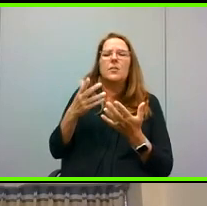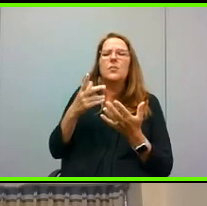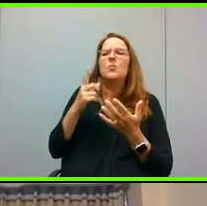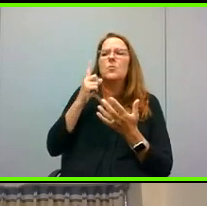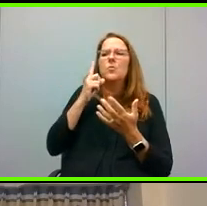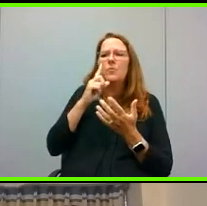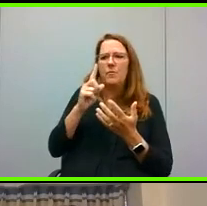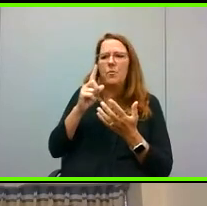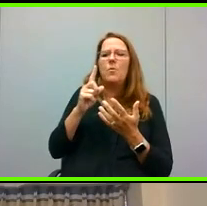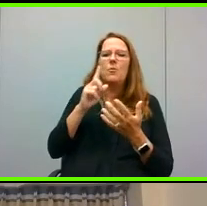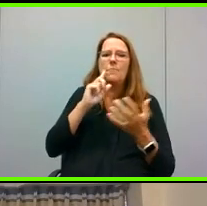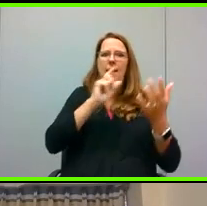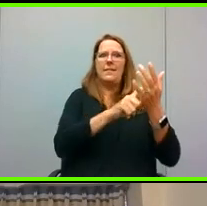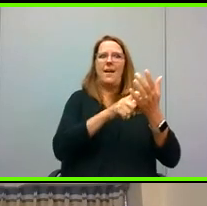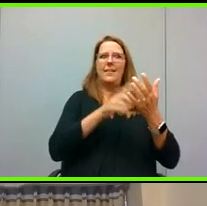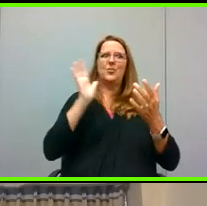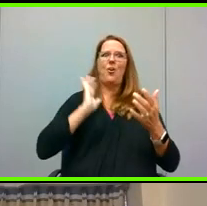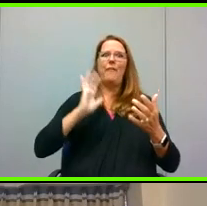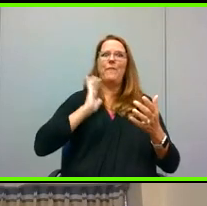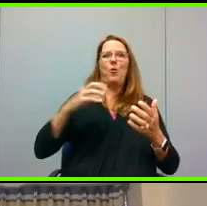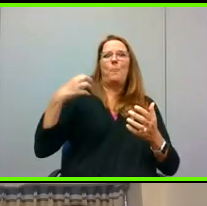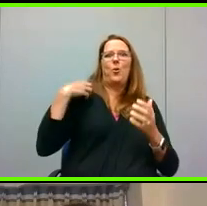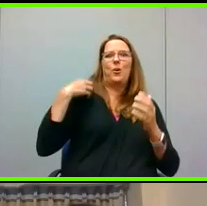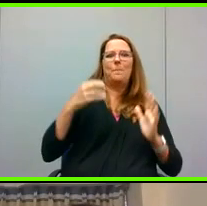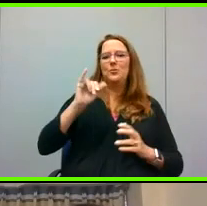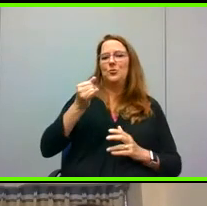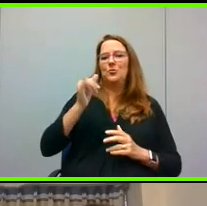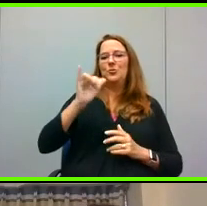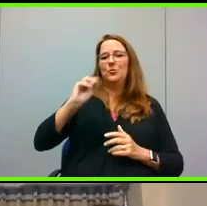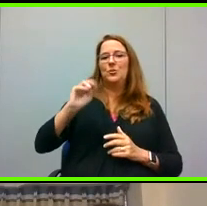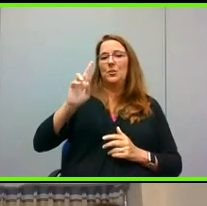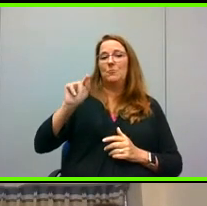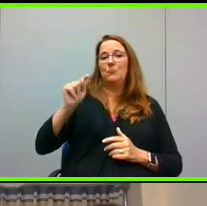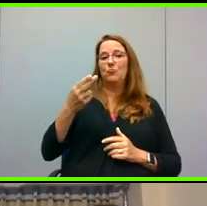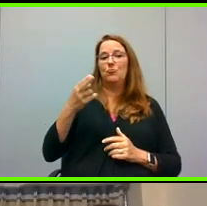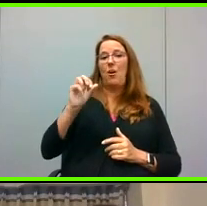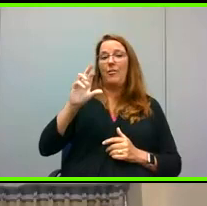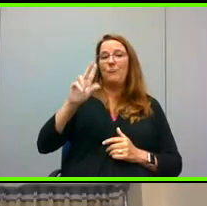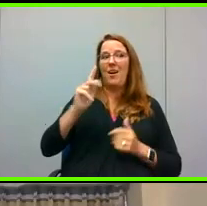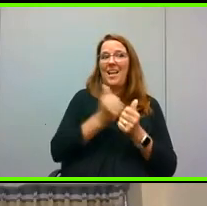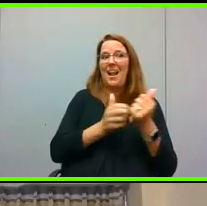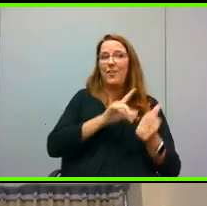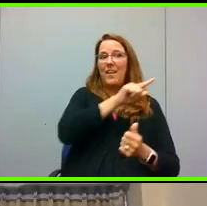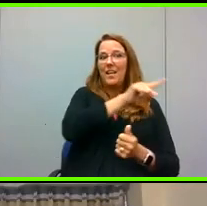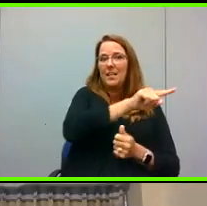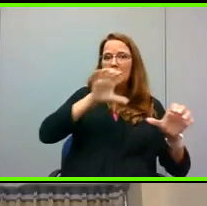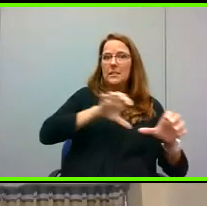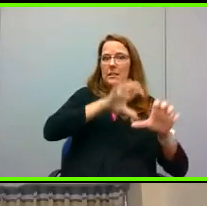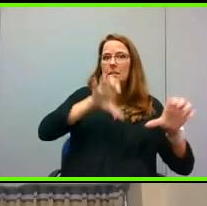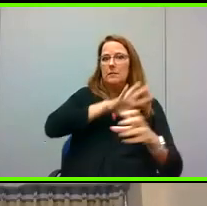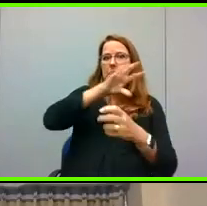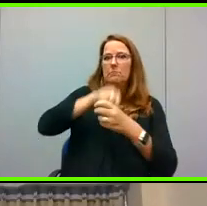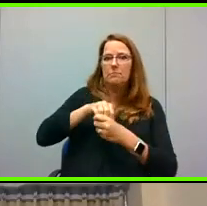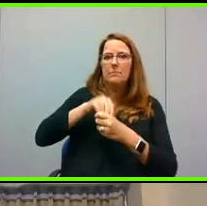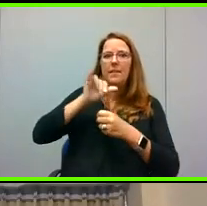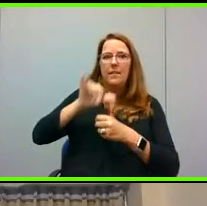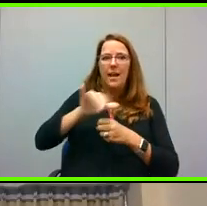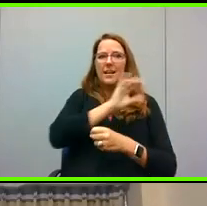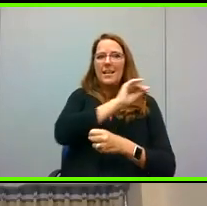former Commissioner, Jim Rothrock, and all that he did in that process for Virginia. His advocacy for people